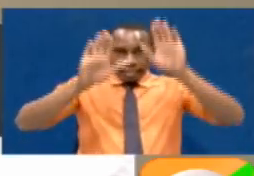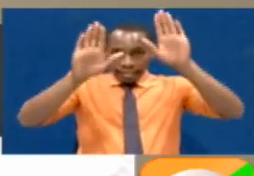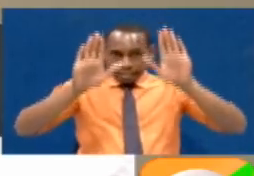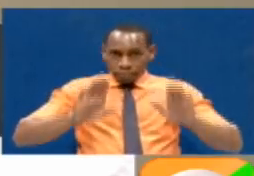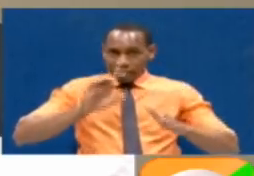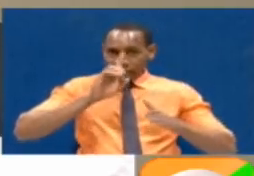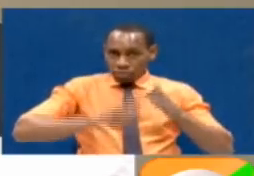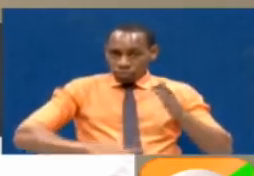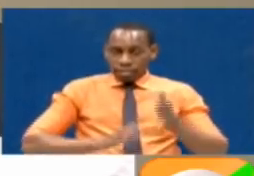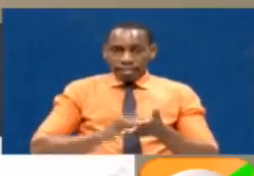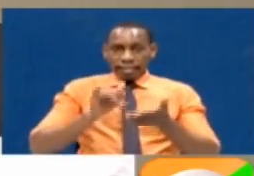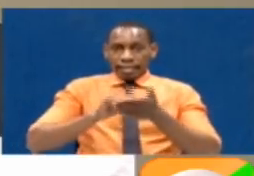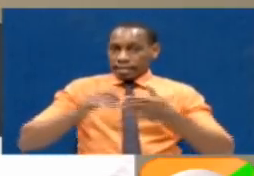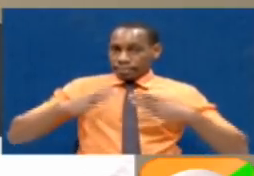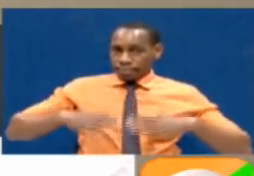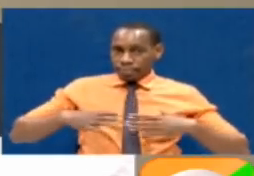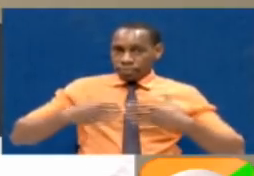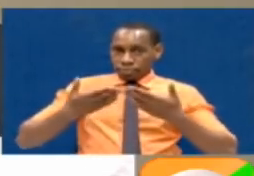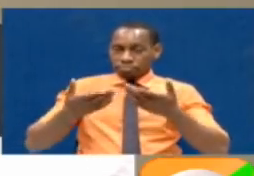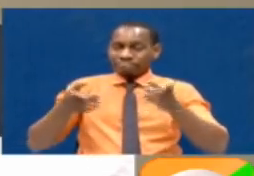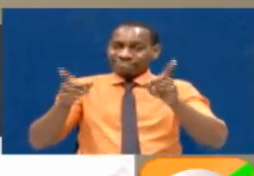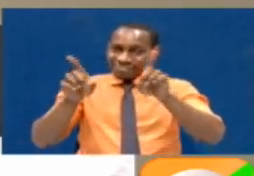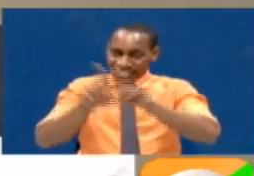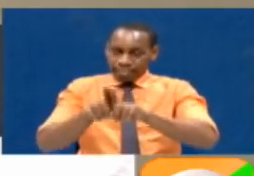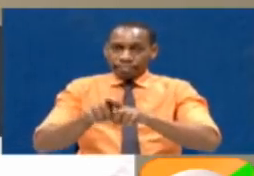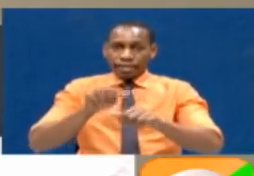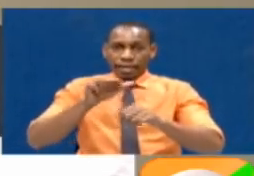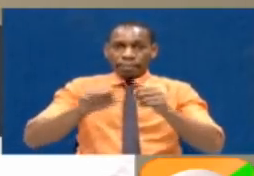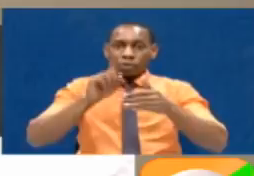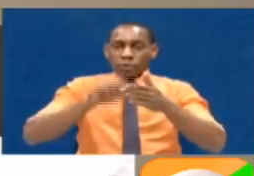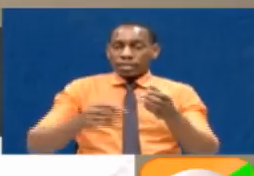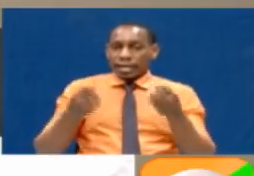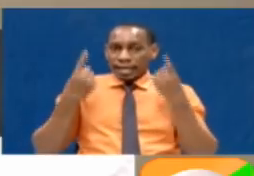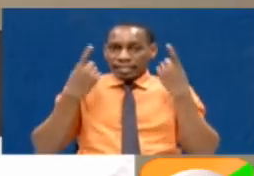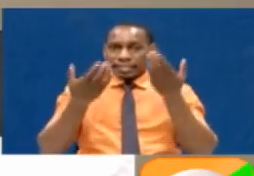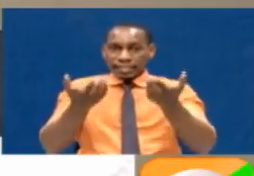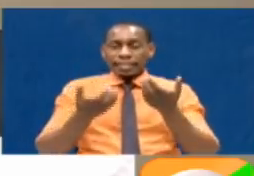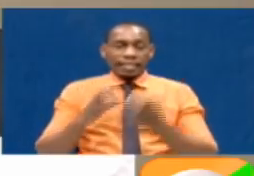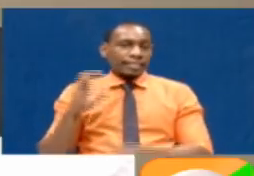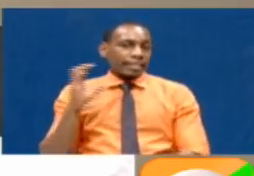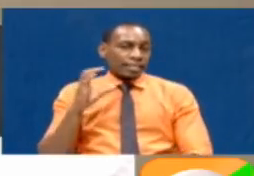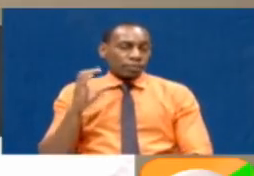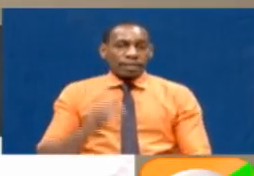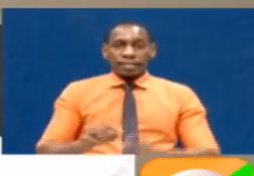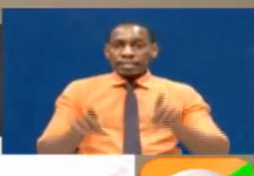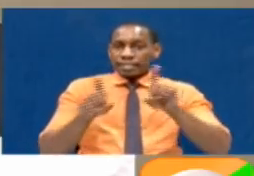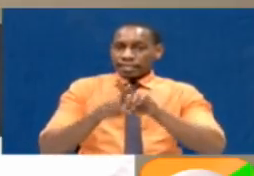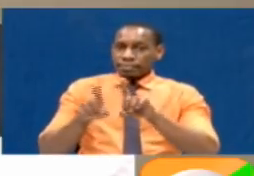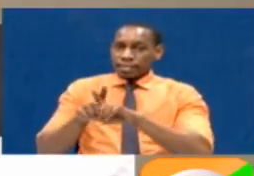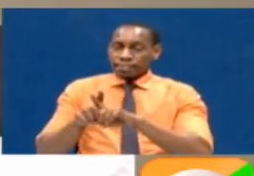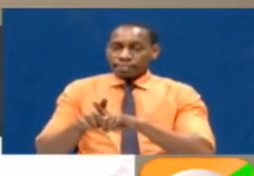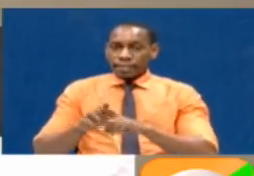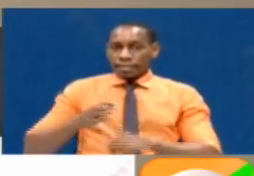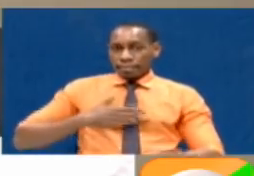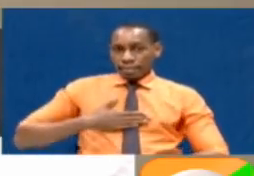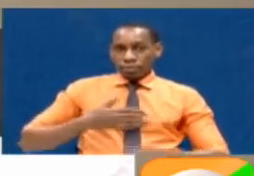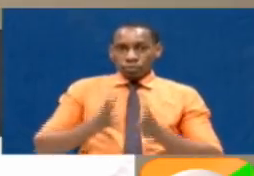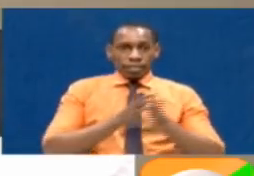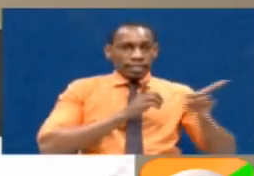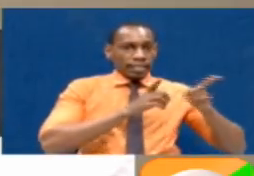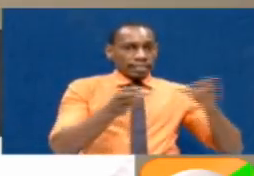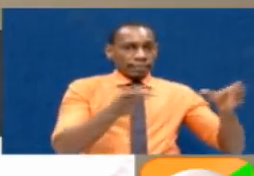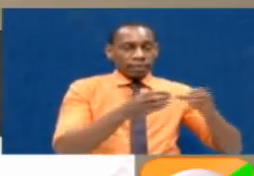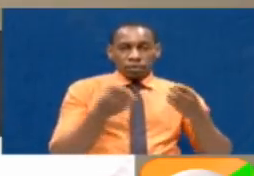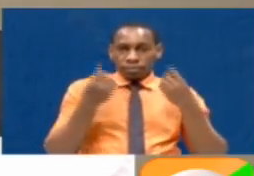is that customers are the same. It is about understanding the needs of customers, but also for me, for Safaricom,